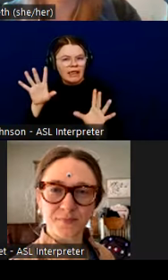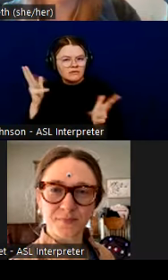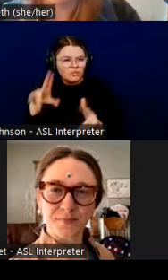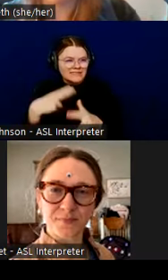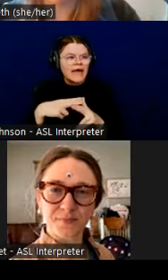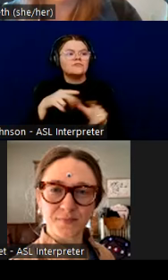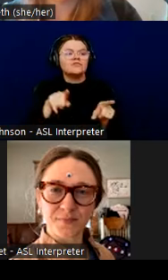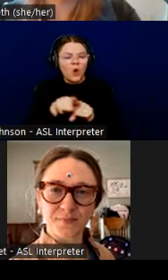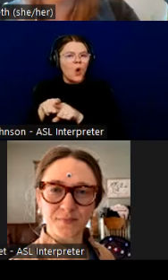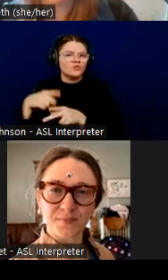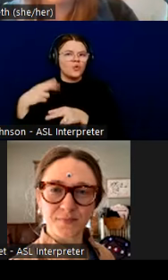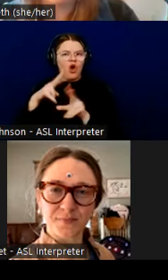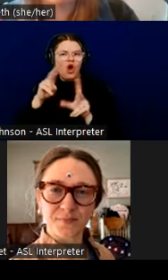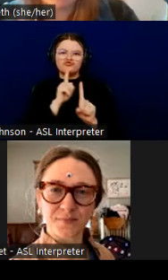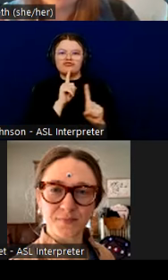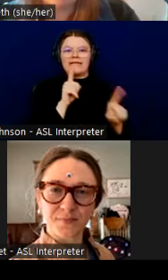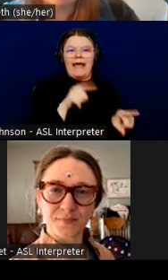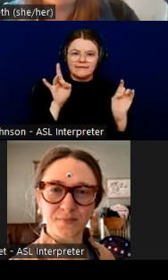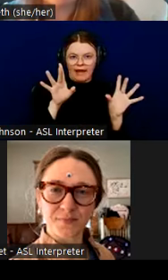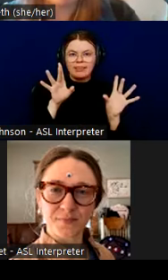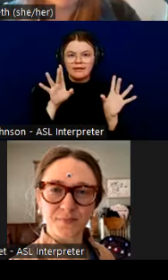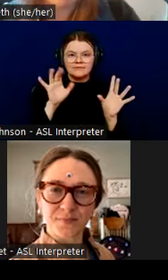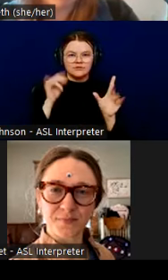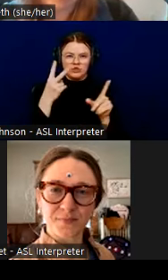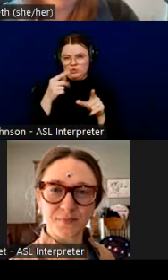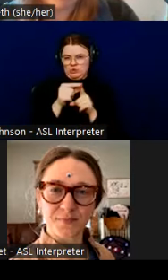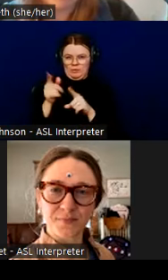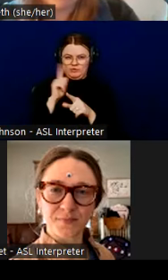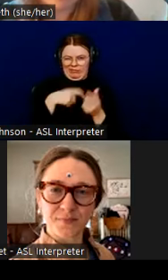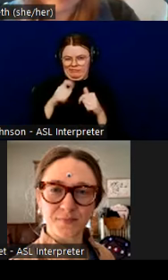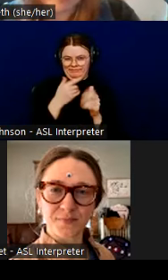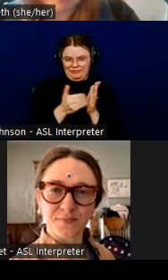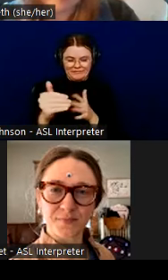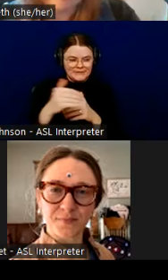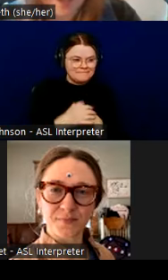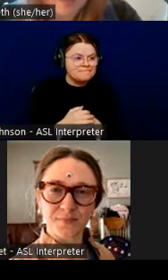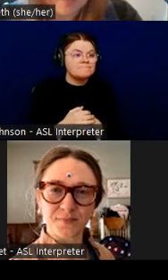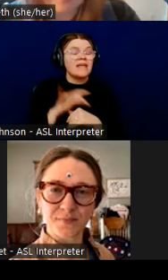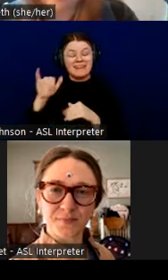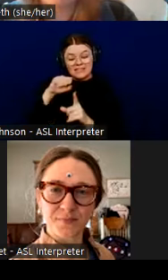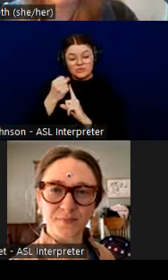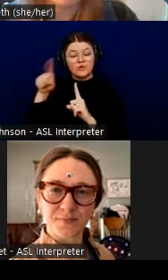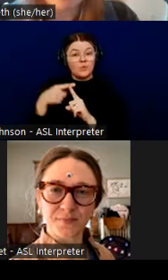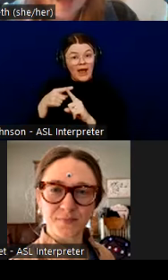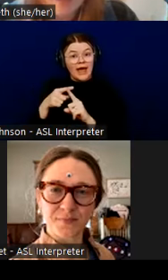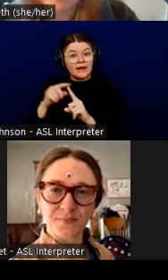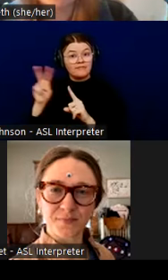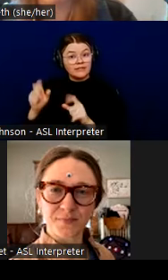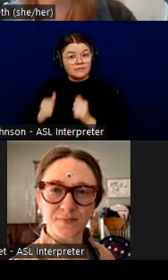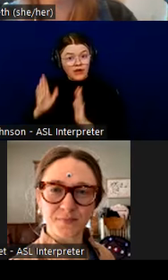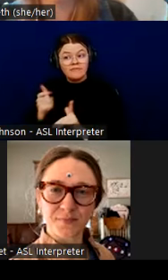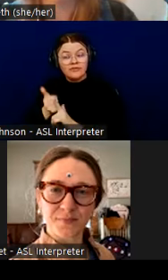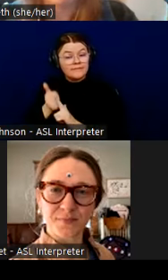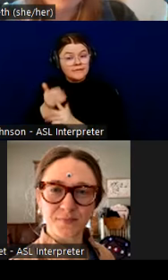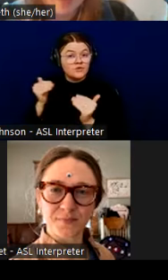interchangeably. And it is when a victim survivor employs violence, like hits back